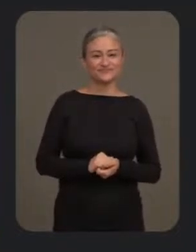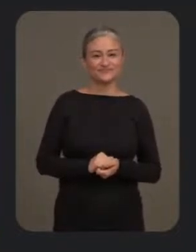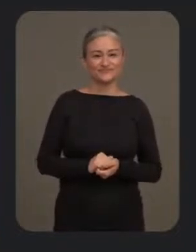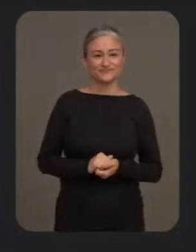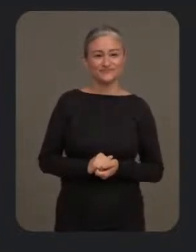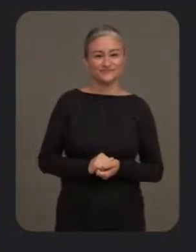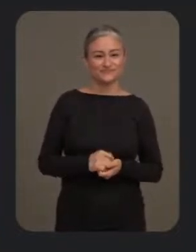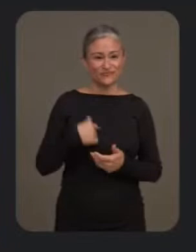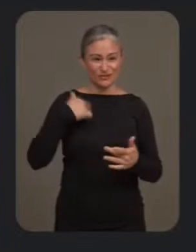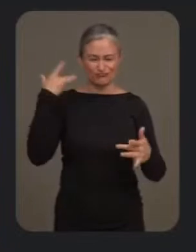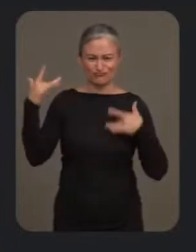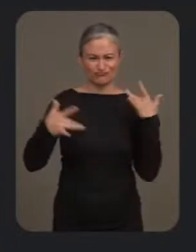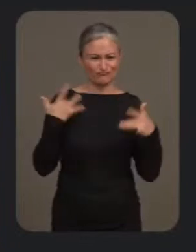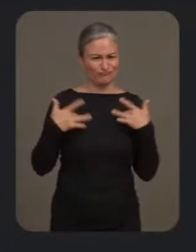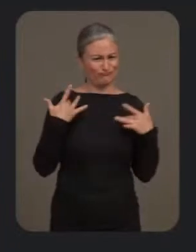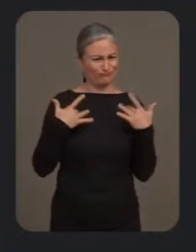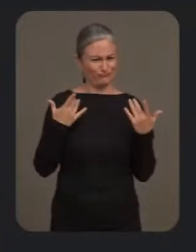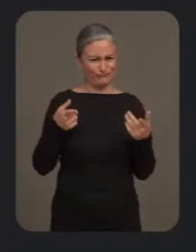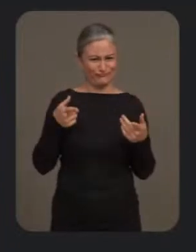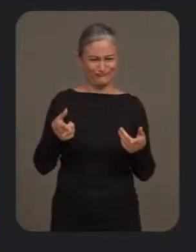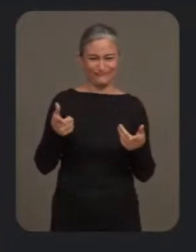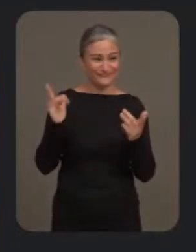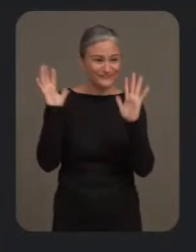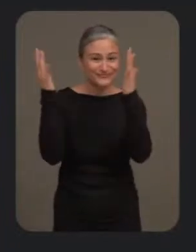It's really exciting to see the